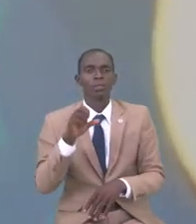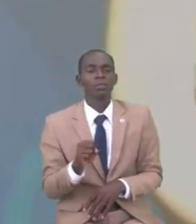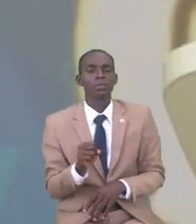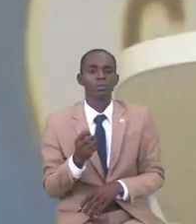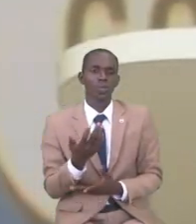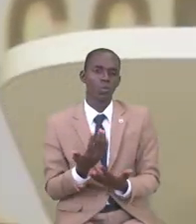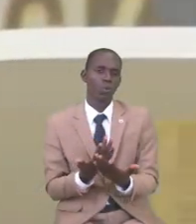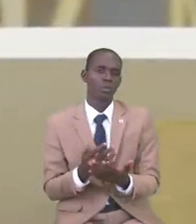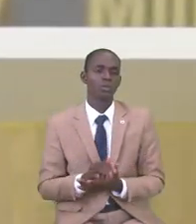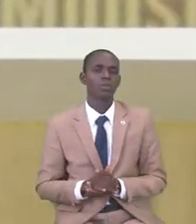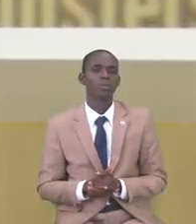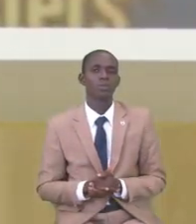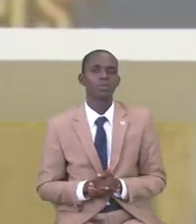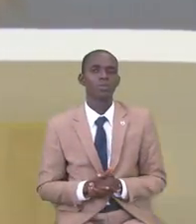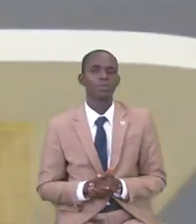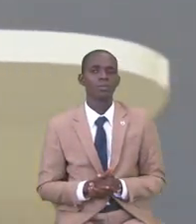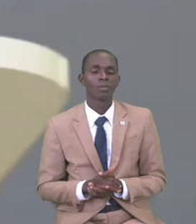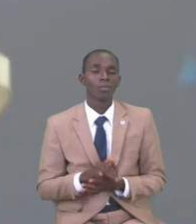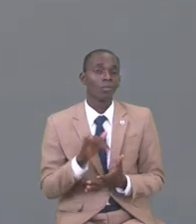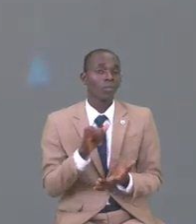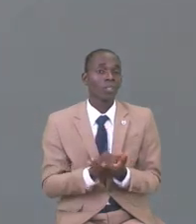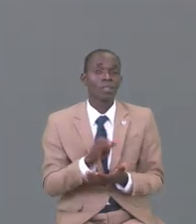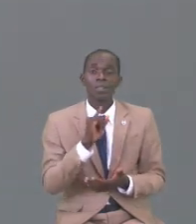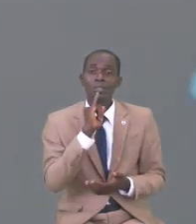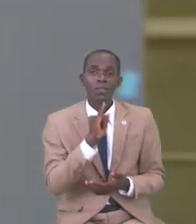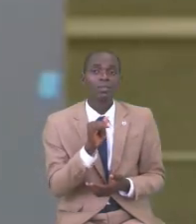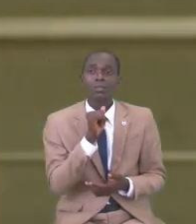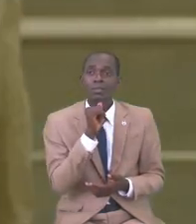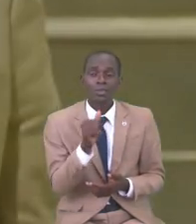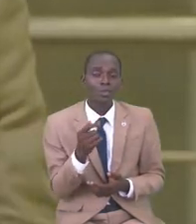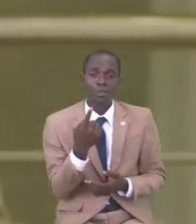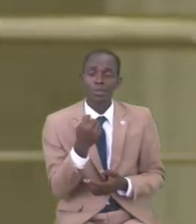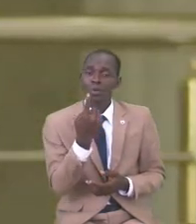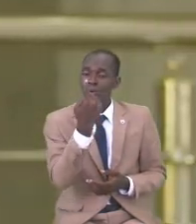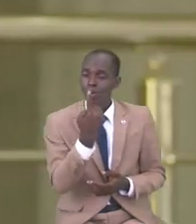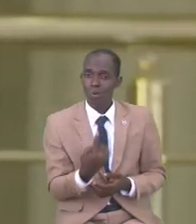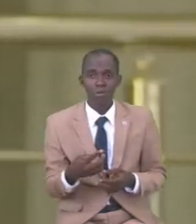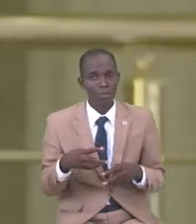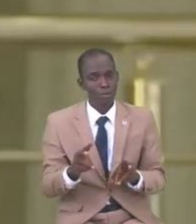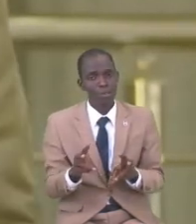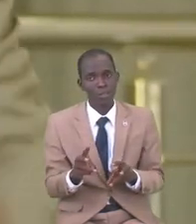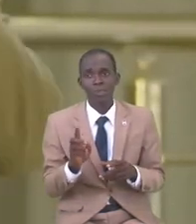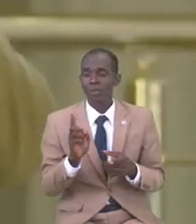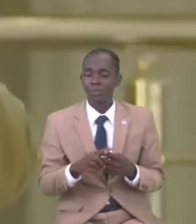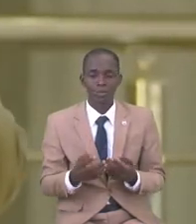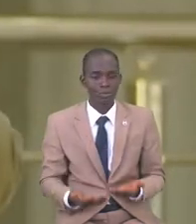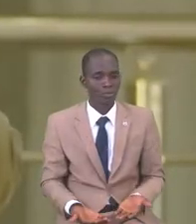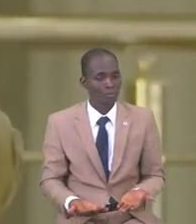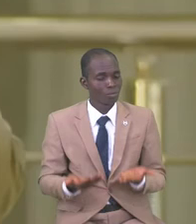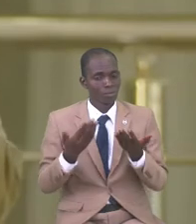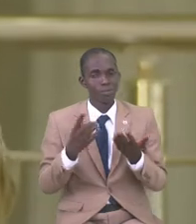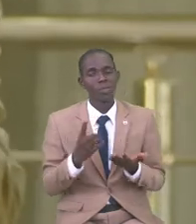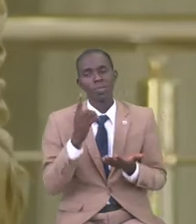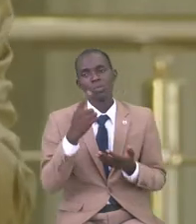on. That's not the only way to raise the dead.